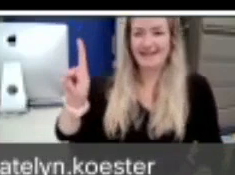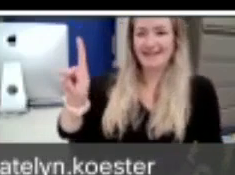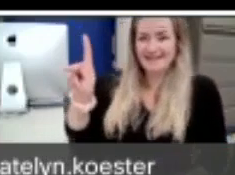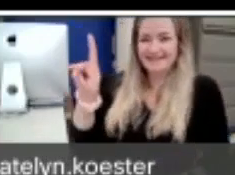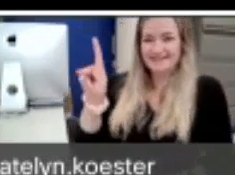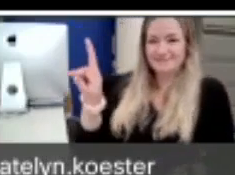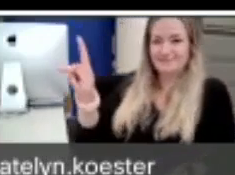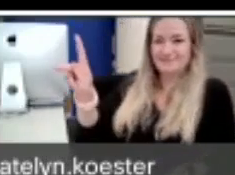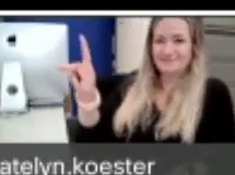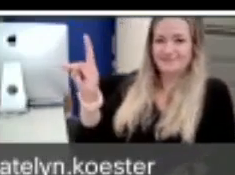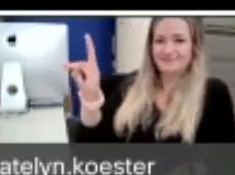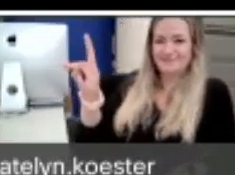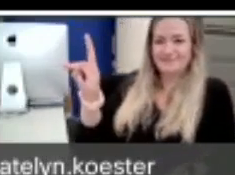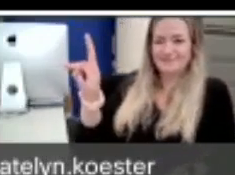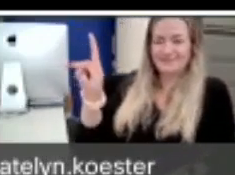K.